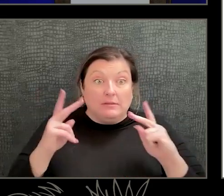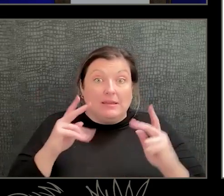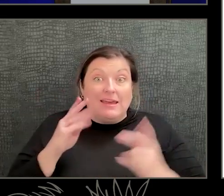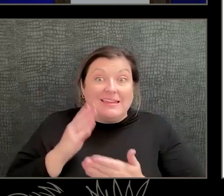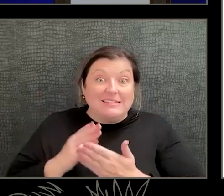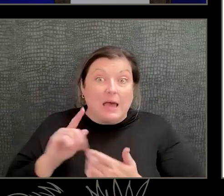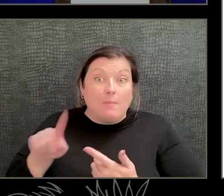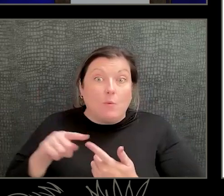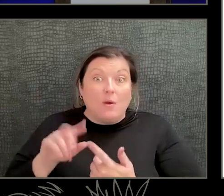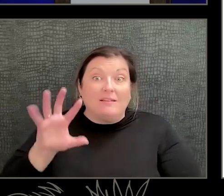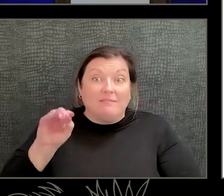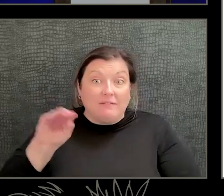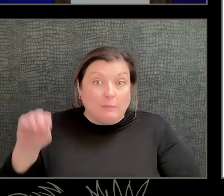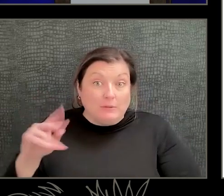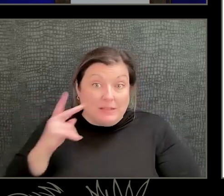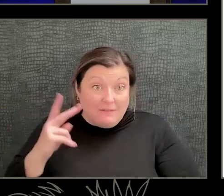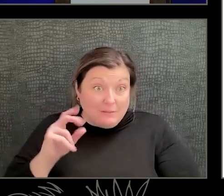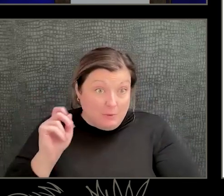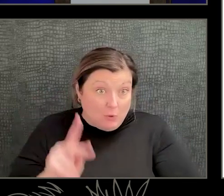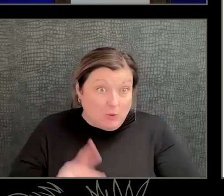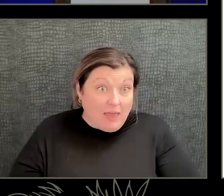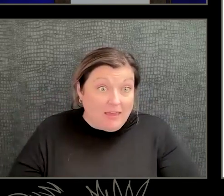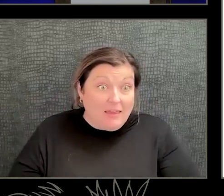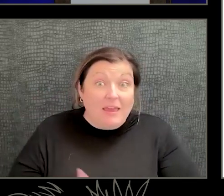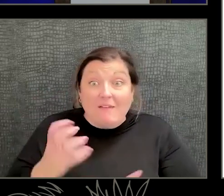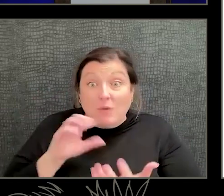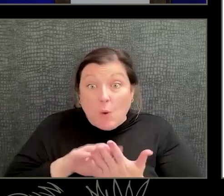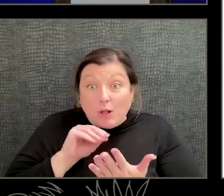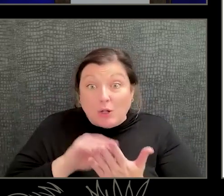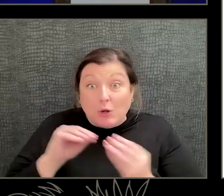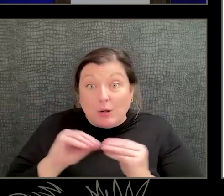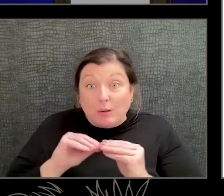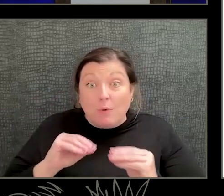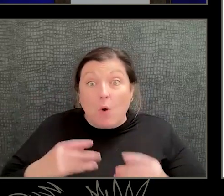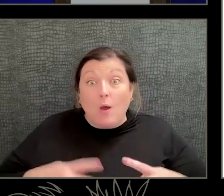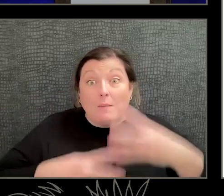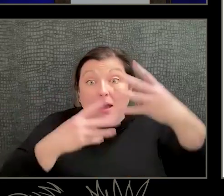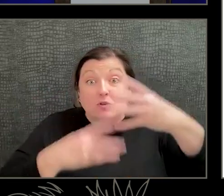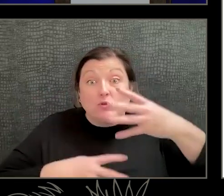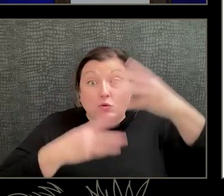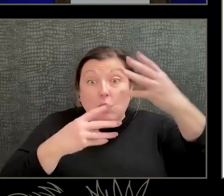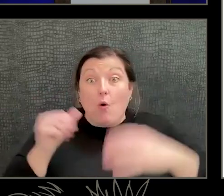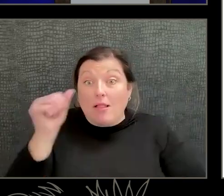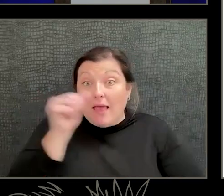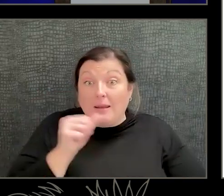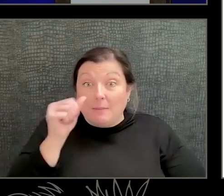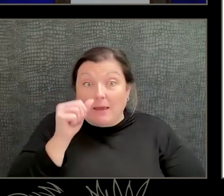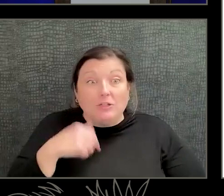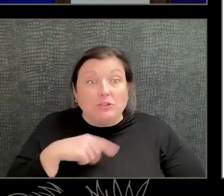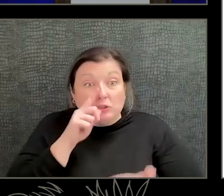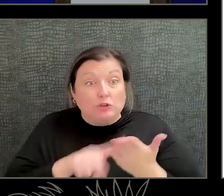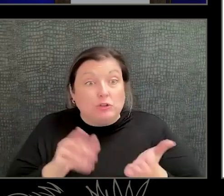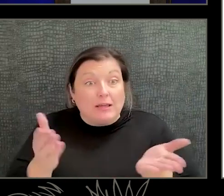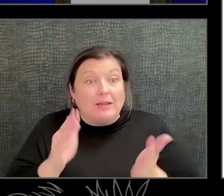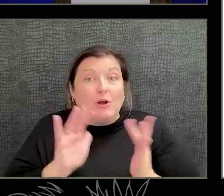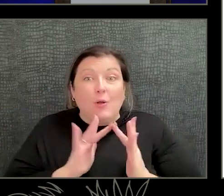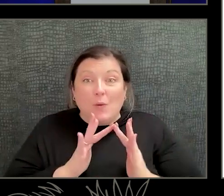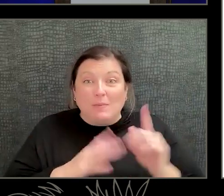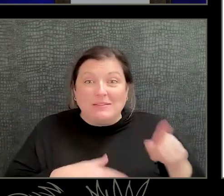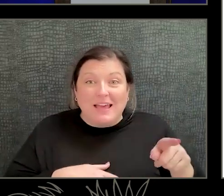it's 50% visible. Okay, if you want to learn more about scroll-driven animations, you can check it out here on this